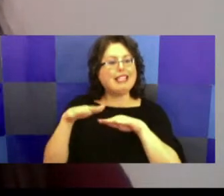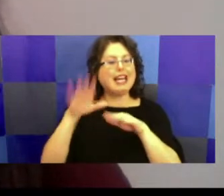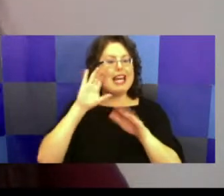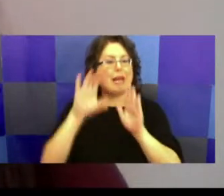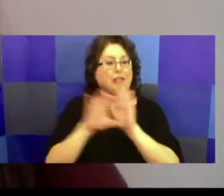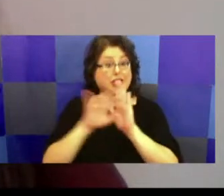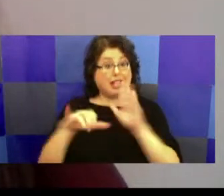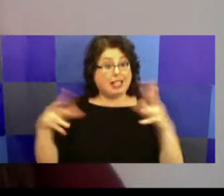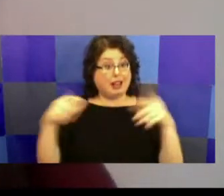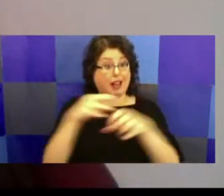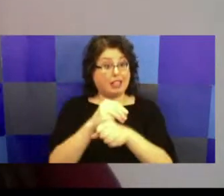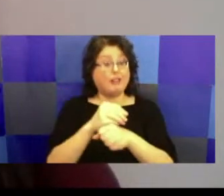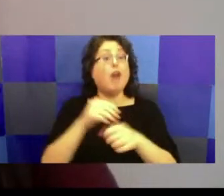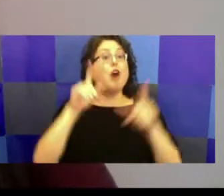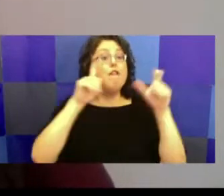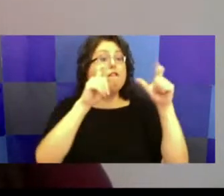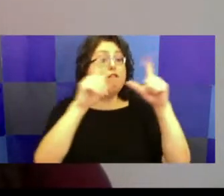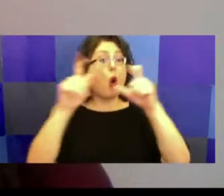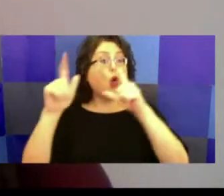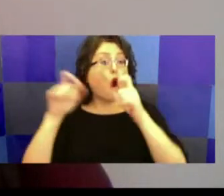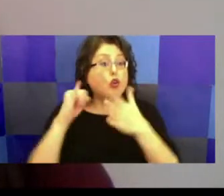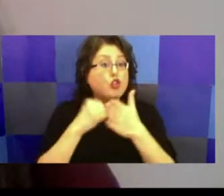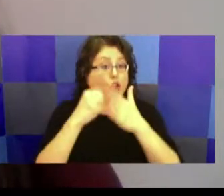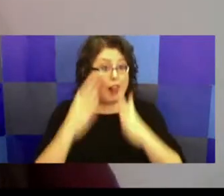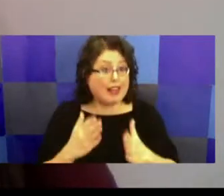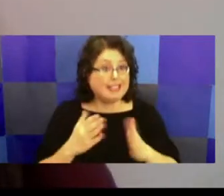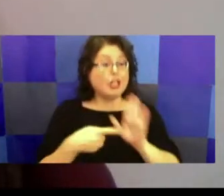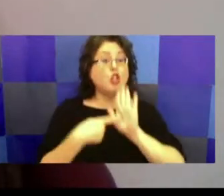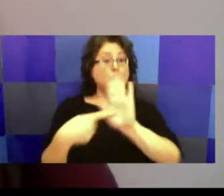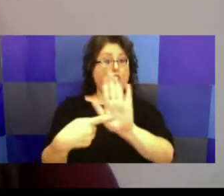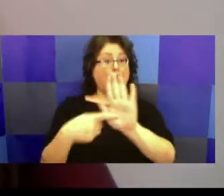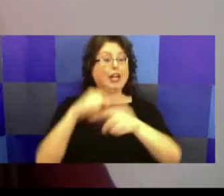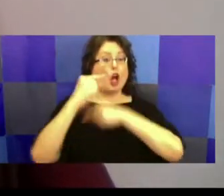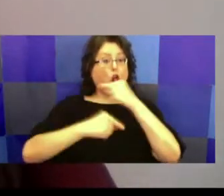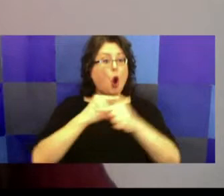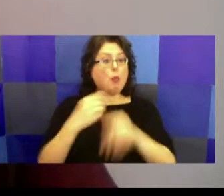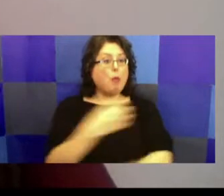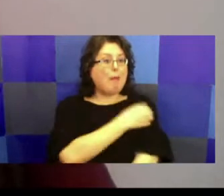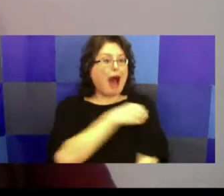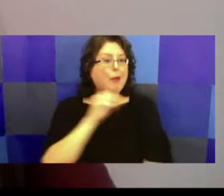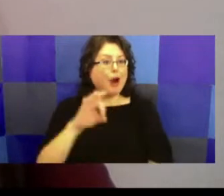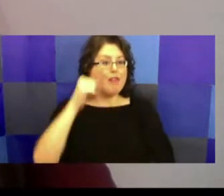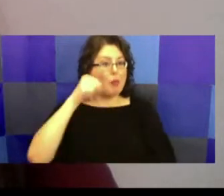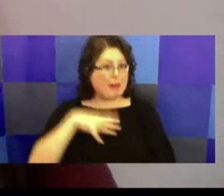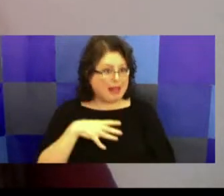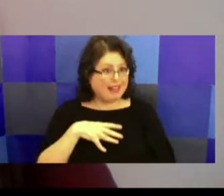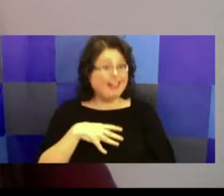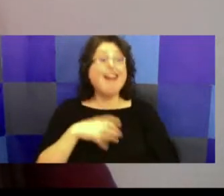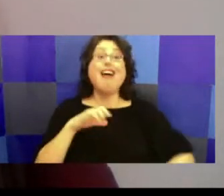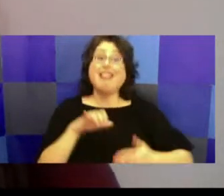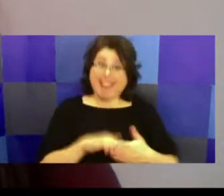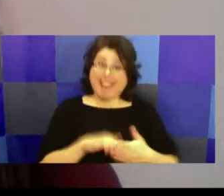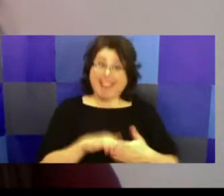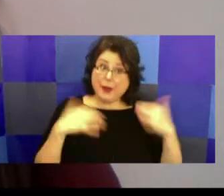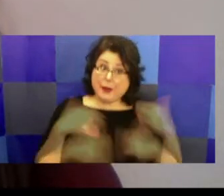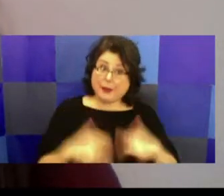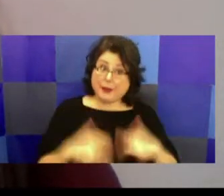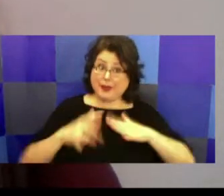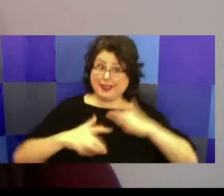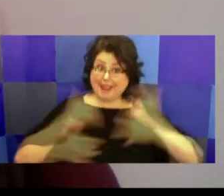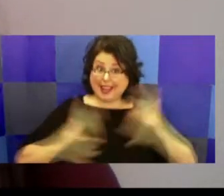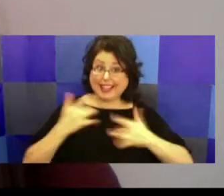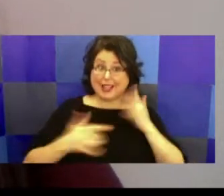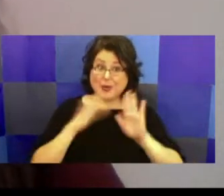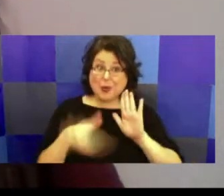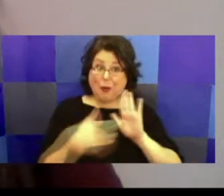and photojournalists working together to shine a light on the global power of women. So that was a really exciting role,